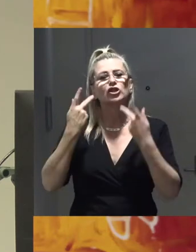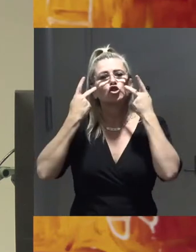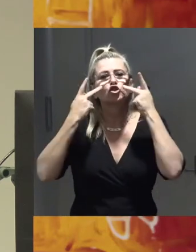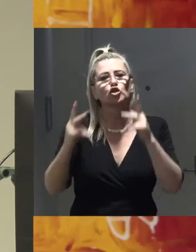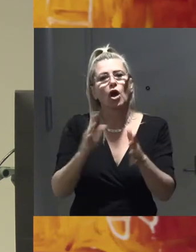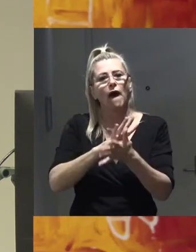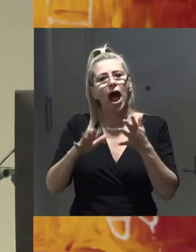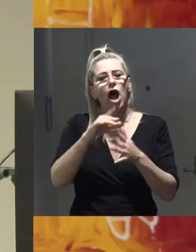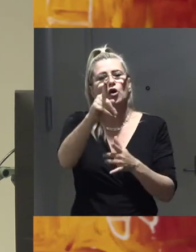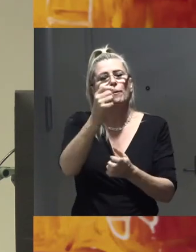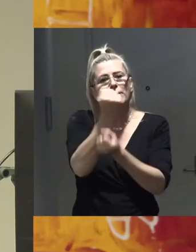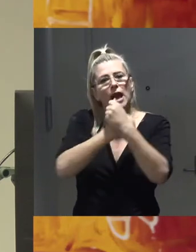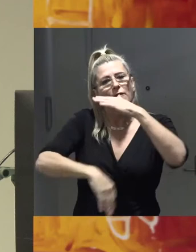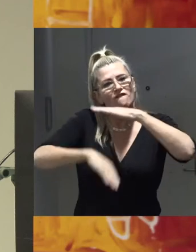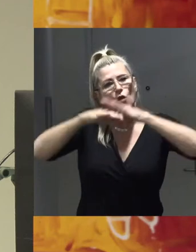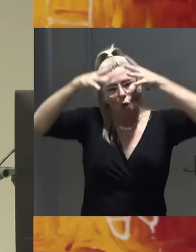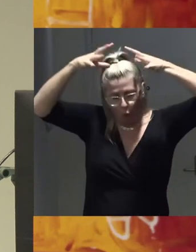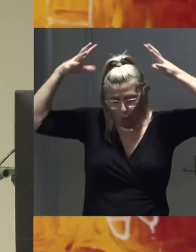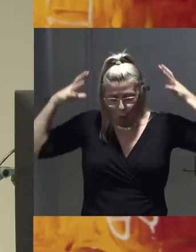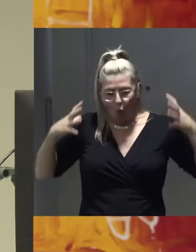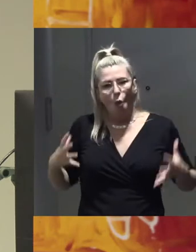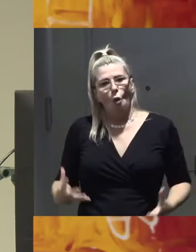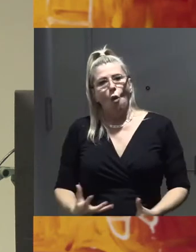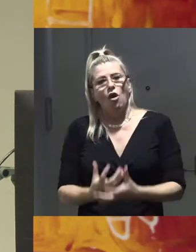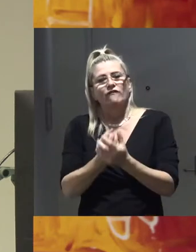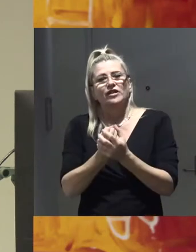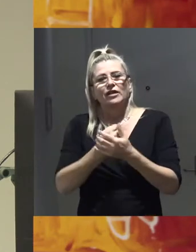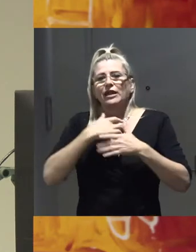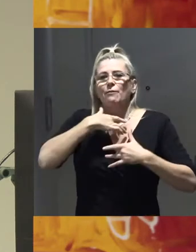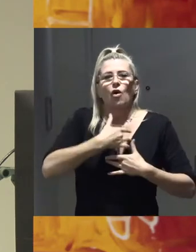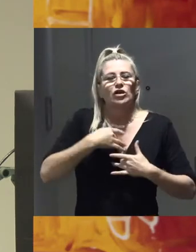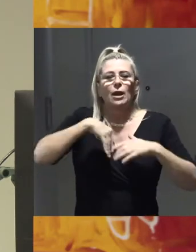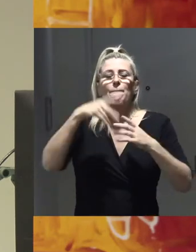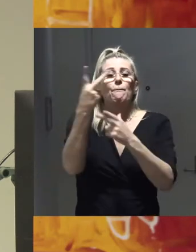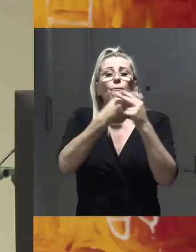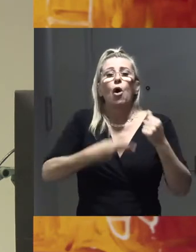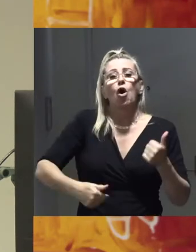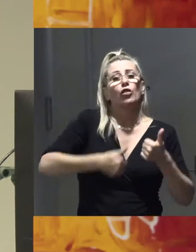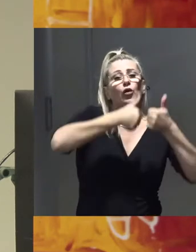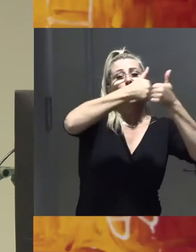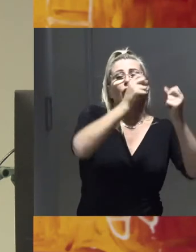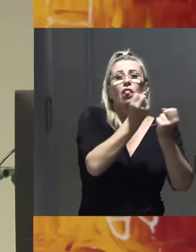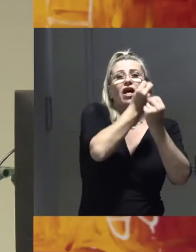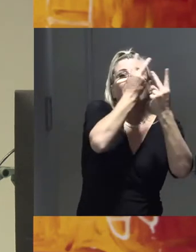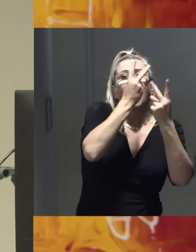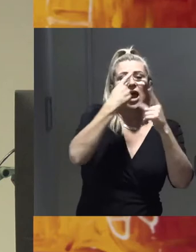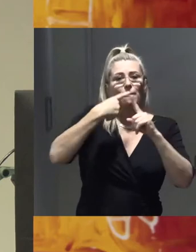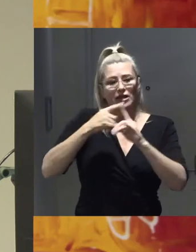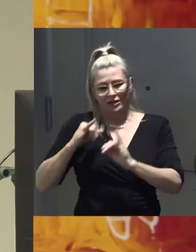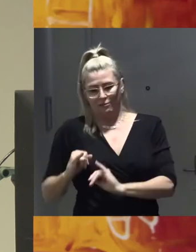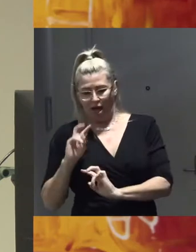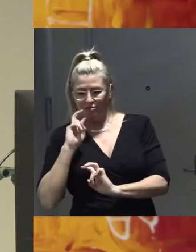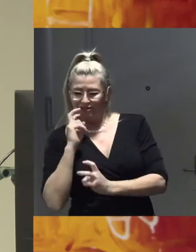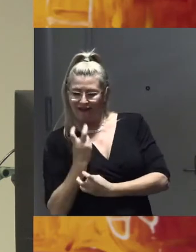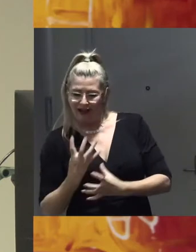fully human and holistic in integrating both the light and dark sides of humanity.